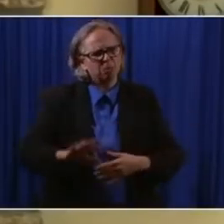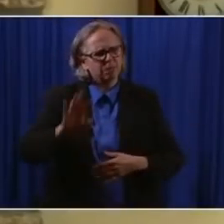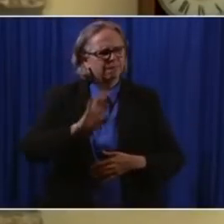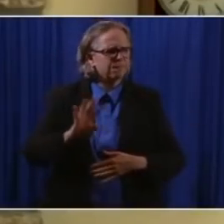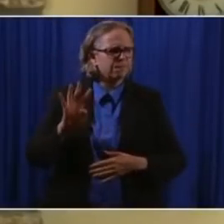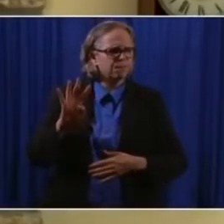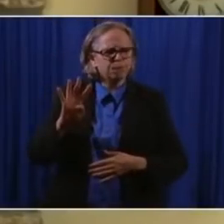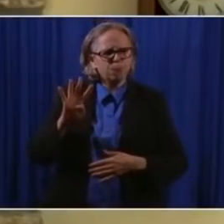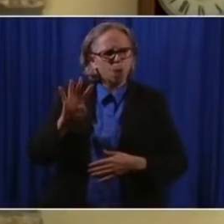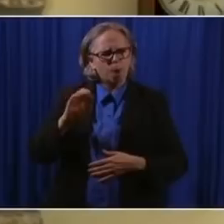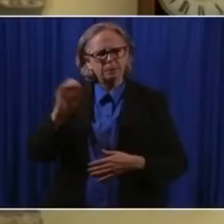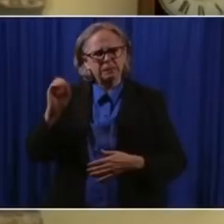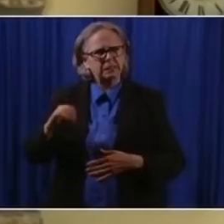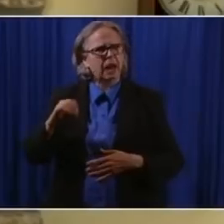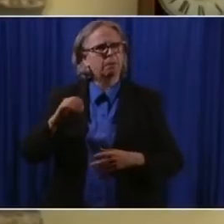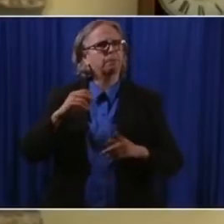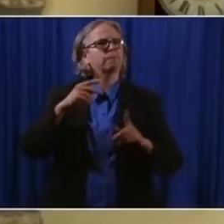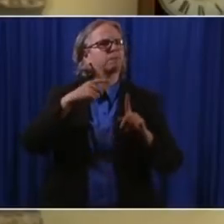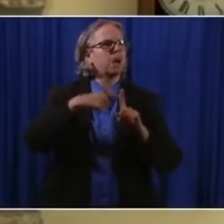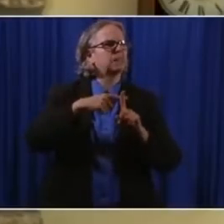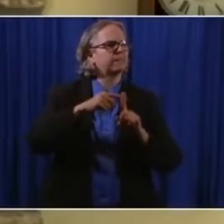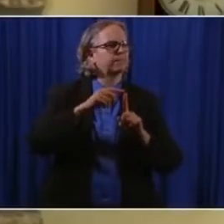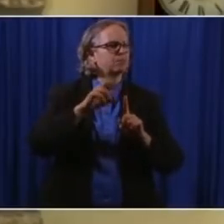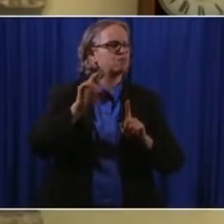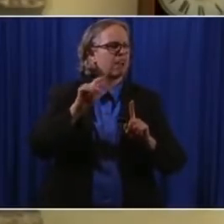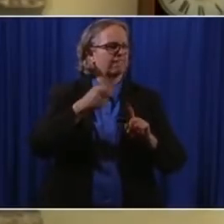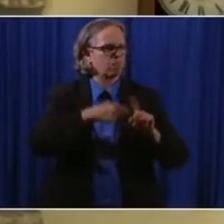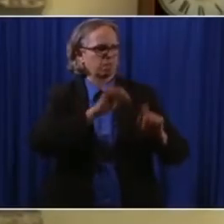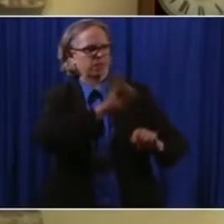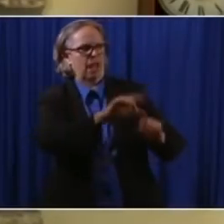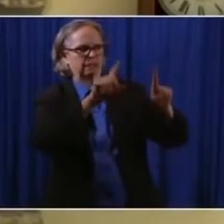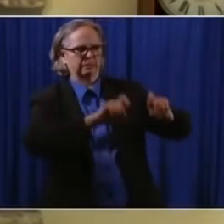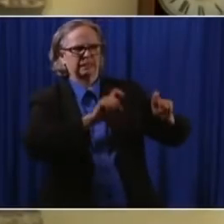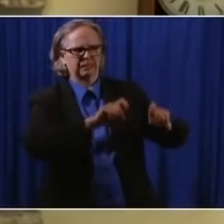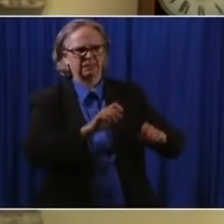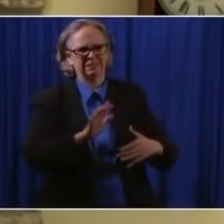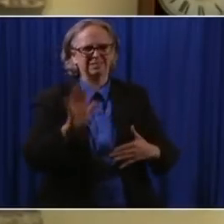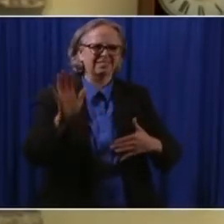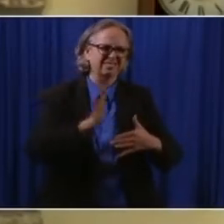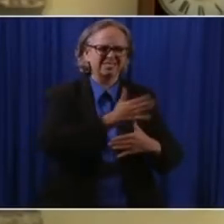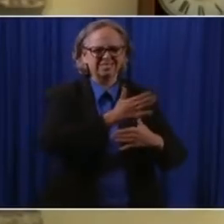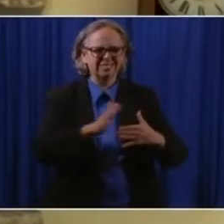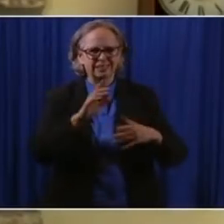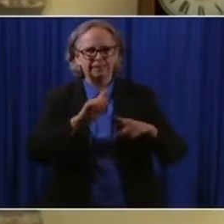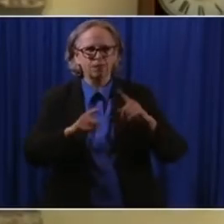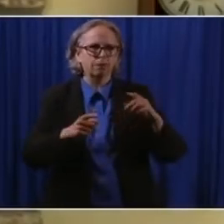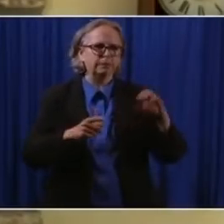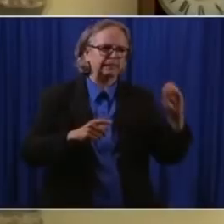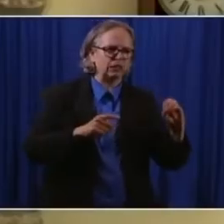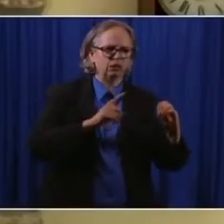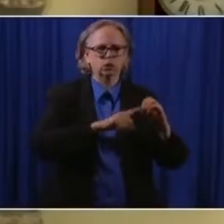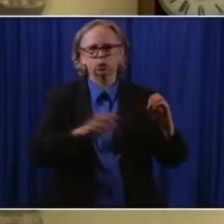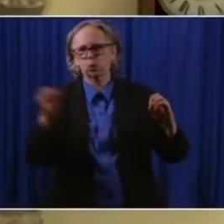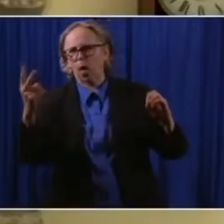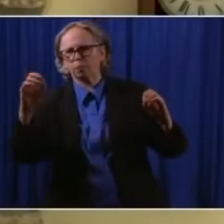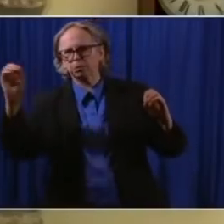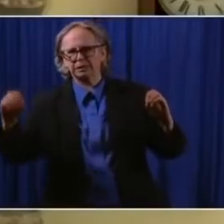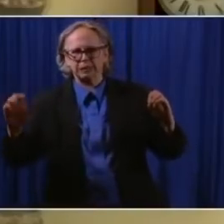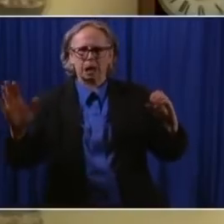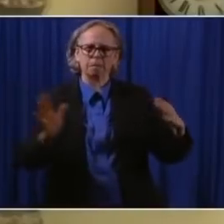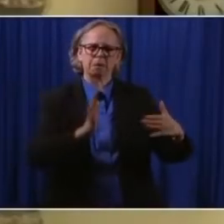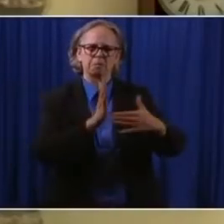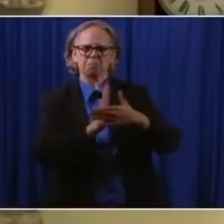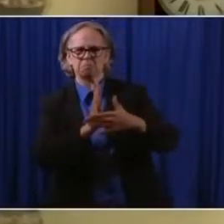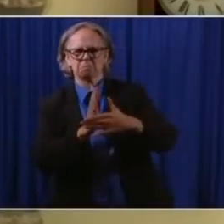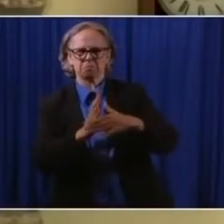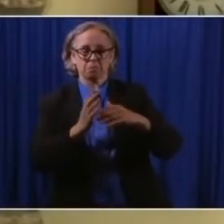positivity. It's ranged anywhere from 0 to 12%. And what this means is when you go into an assisted living and you